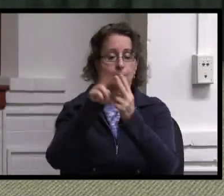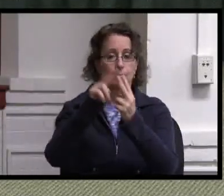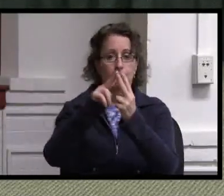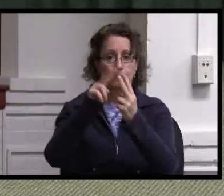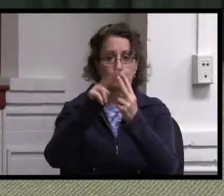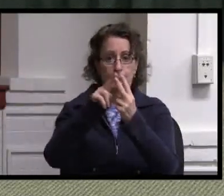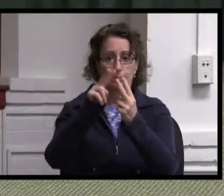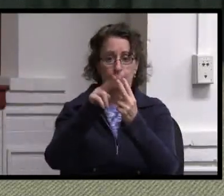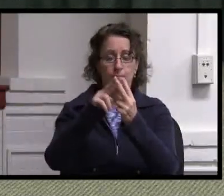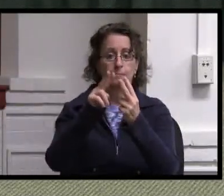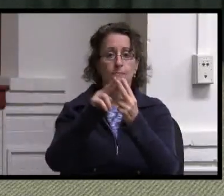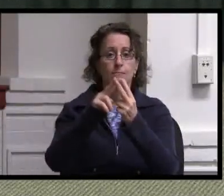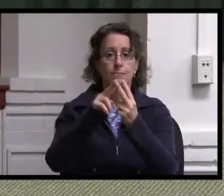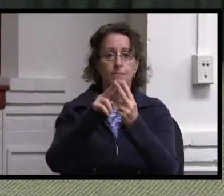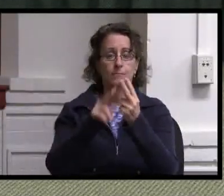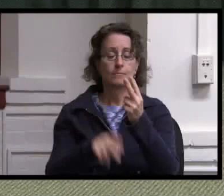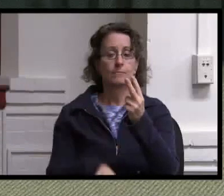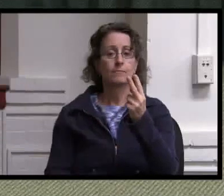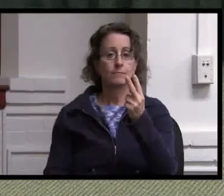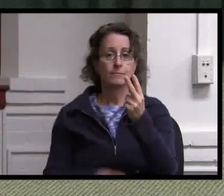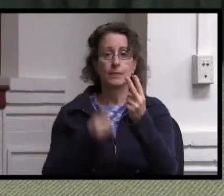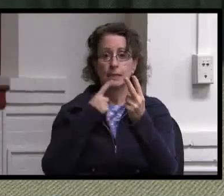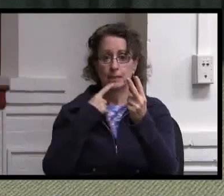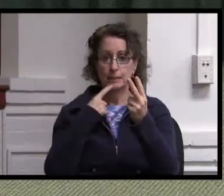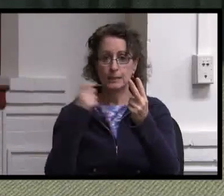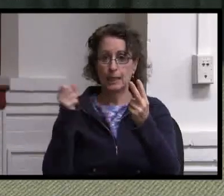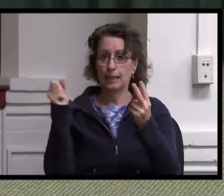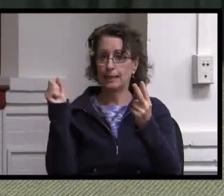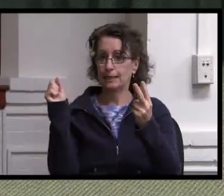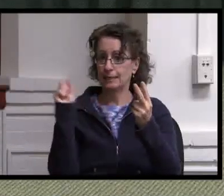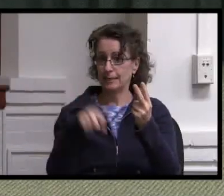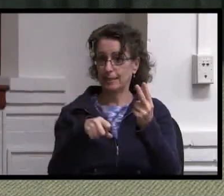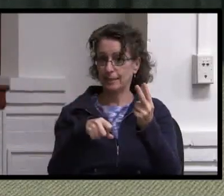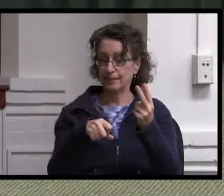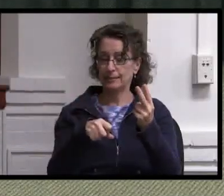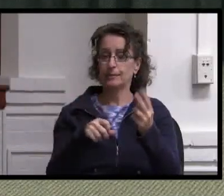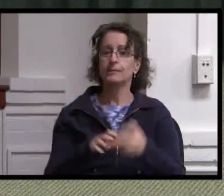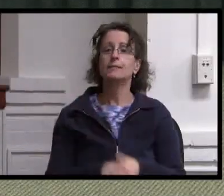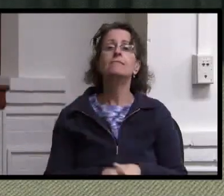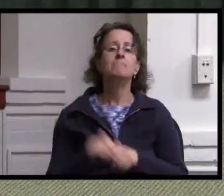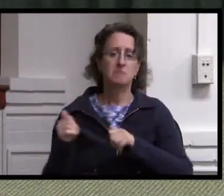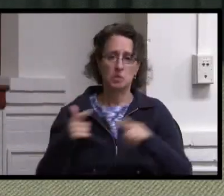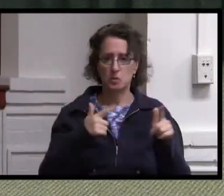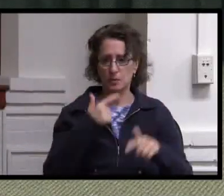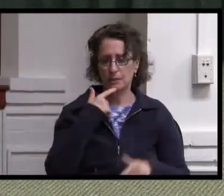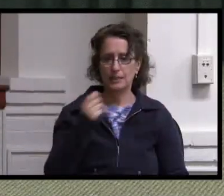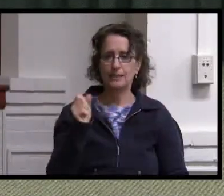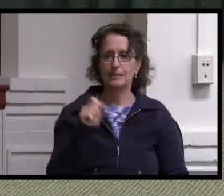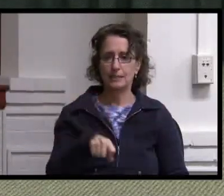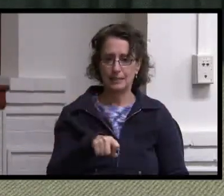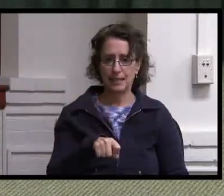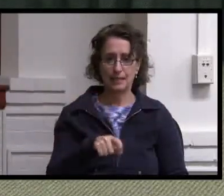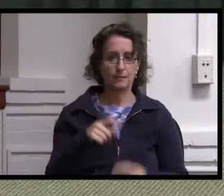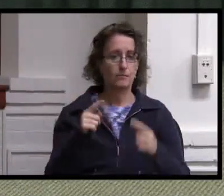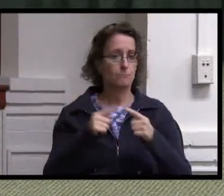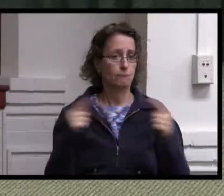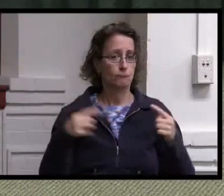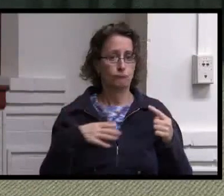and Roseanne Grimes to 3-year terms on the Energy Committee, please say aye. Aye. Aye. Aye. Anyone